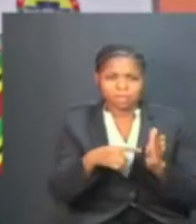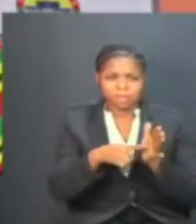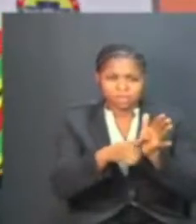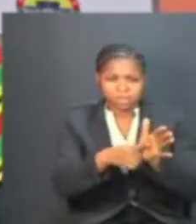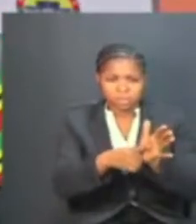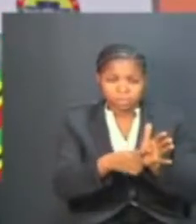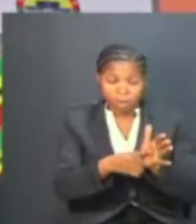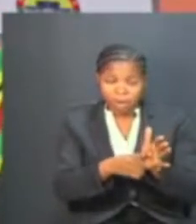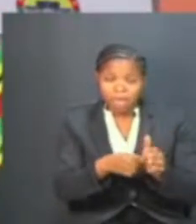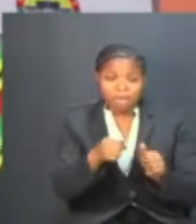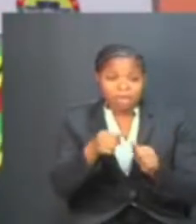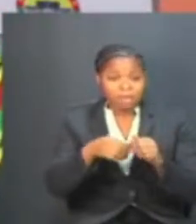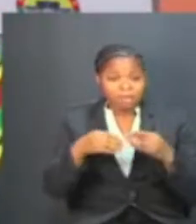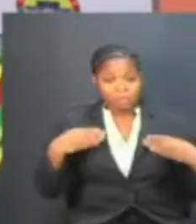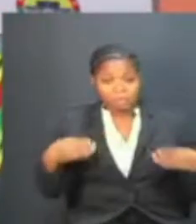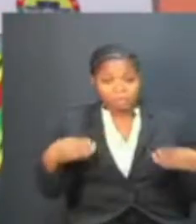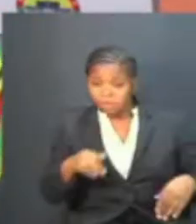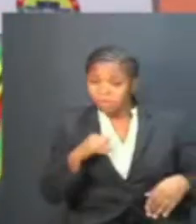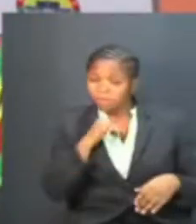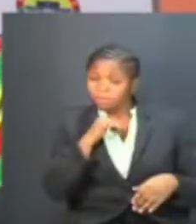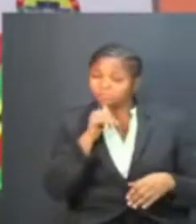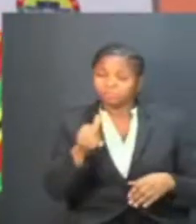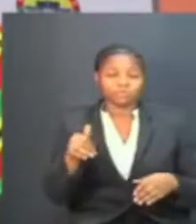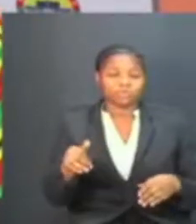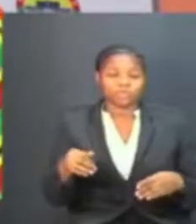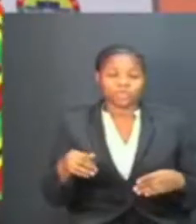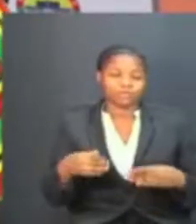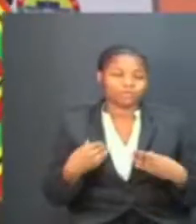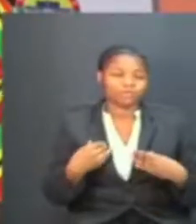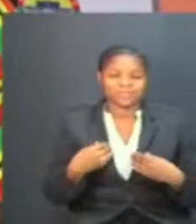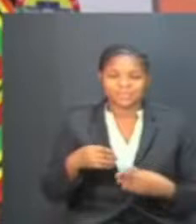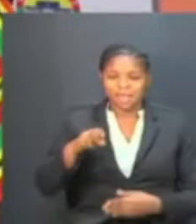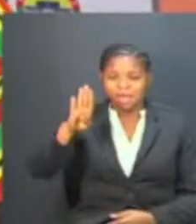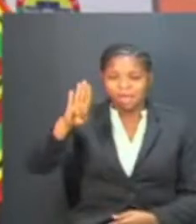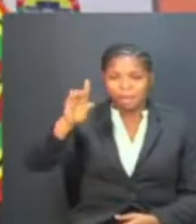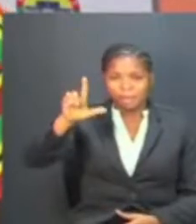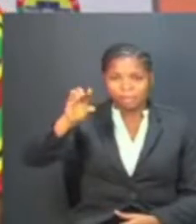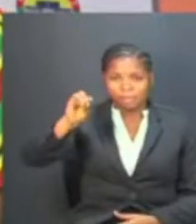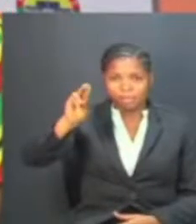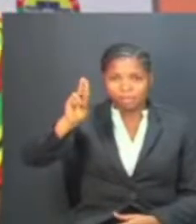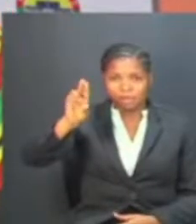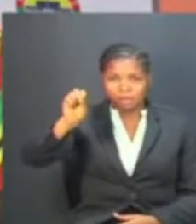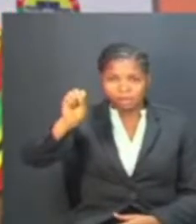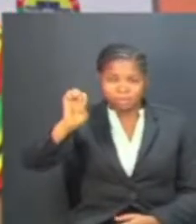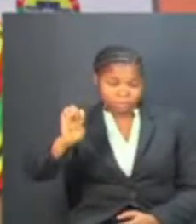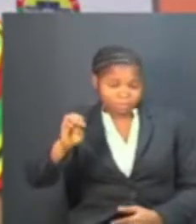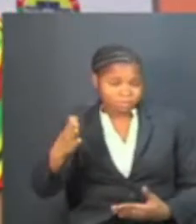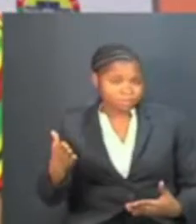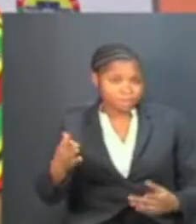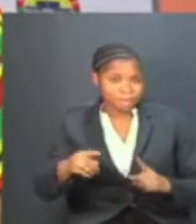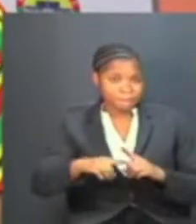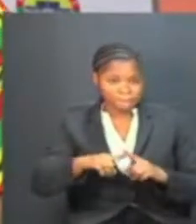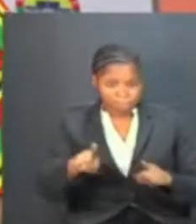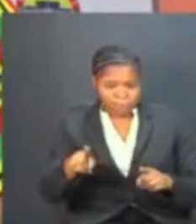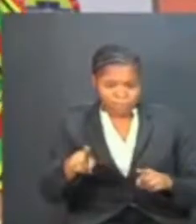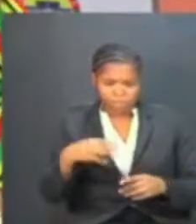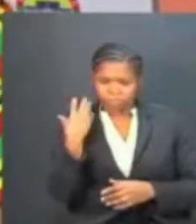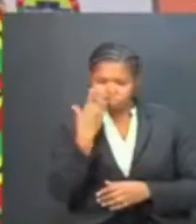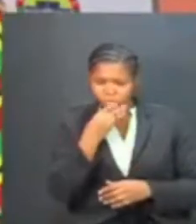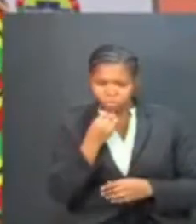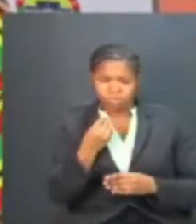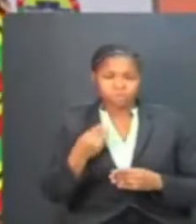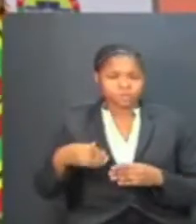neither is it a blouse. It's quite interesting. So, Mr. Speaker, let